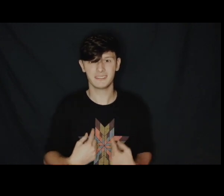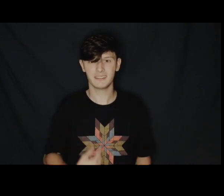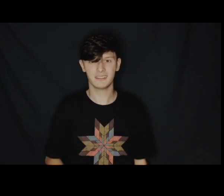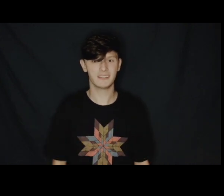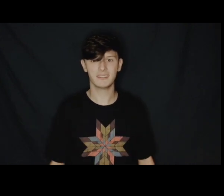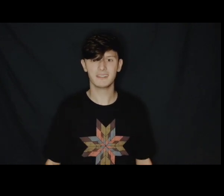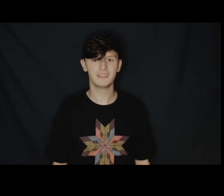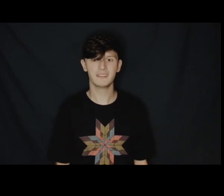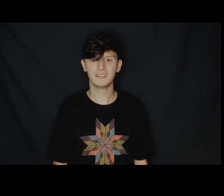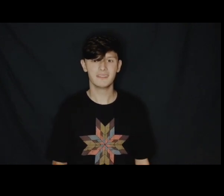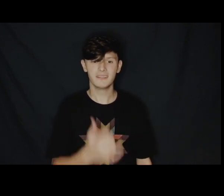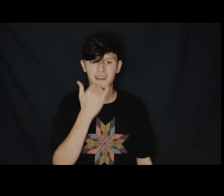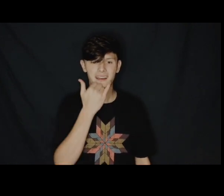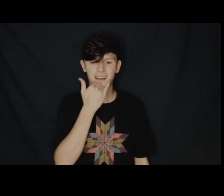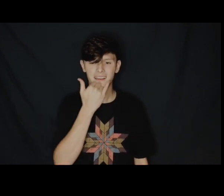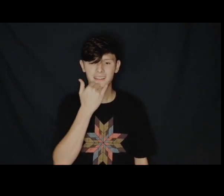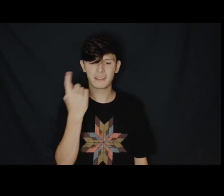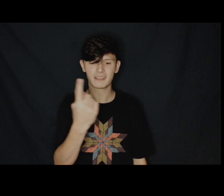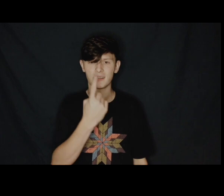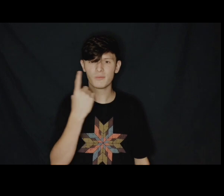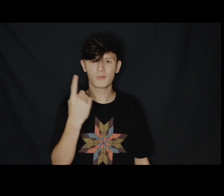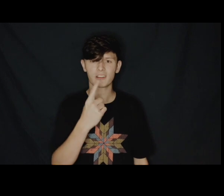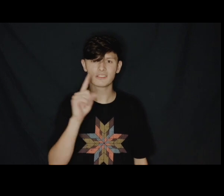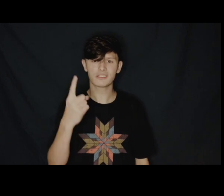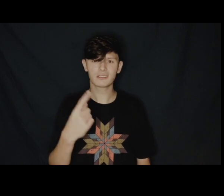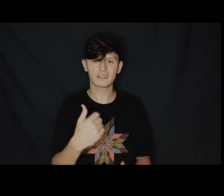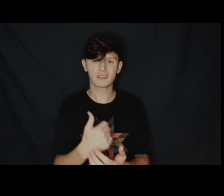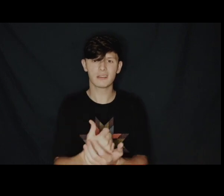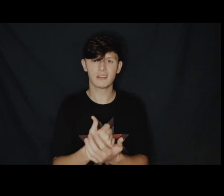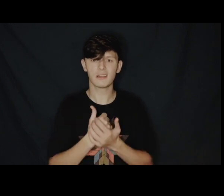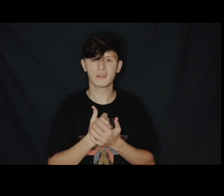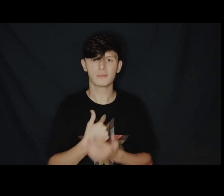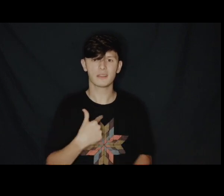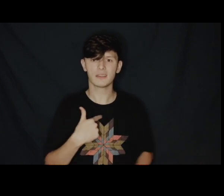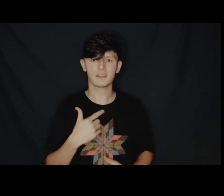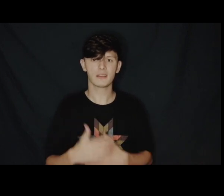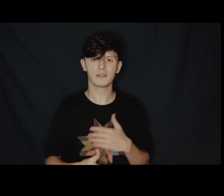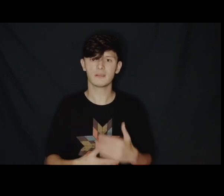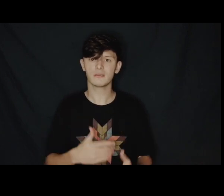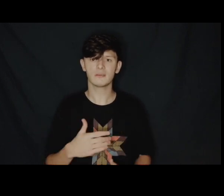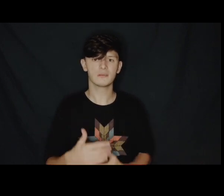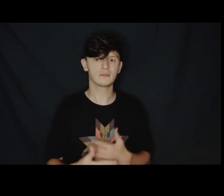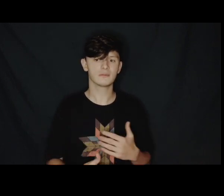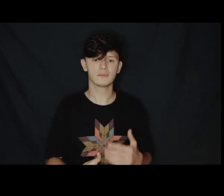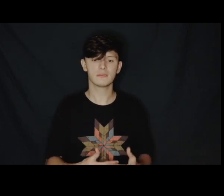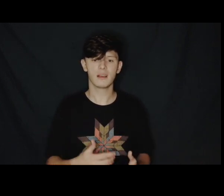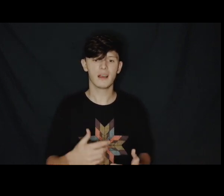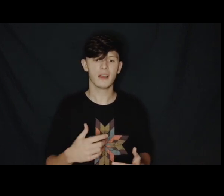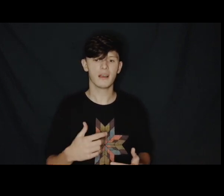story's about. Why can't someone just help me